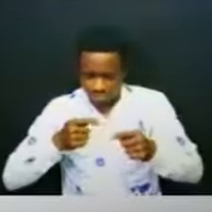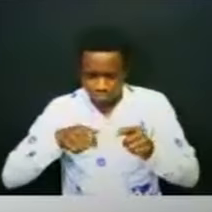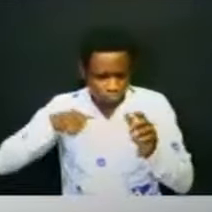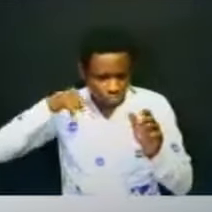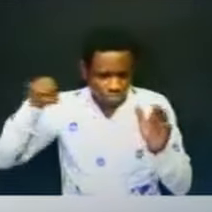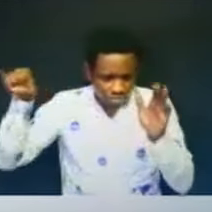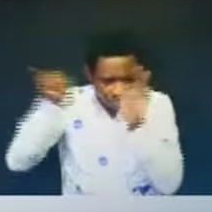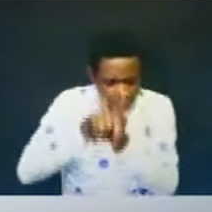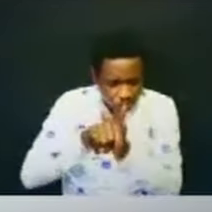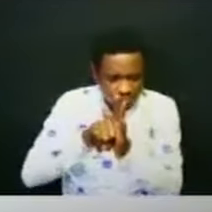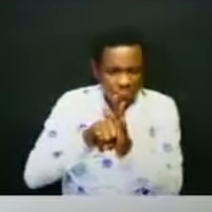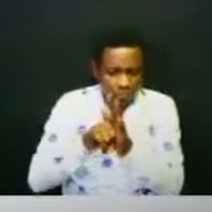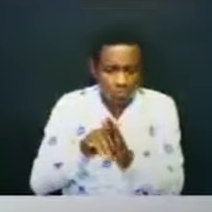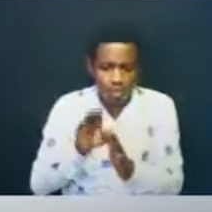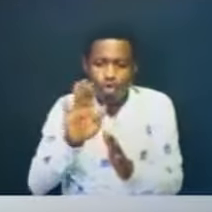heart. Insanity.